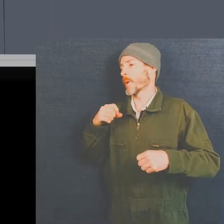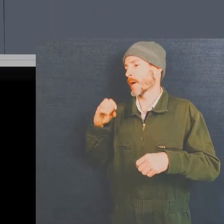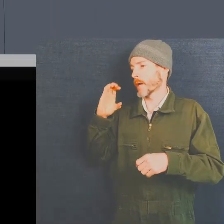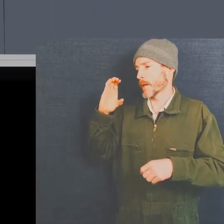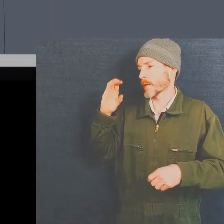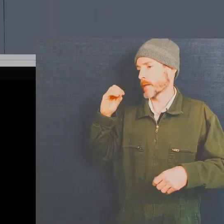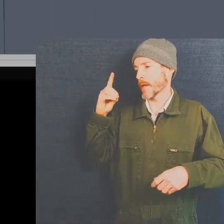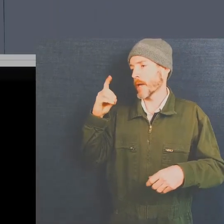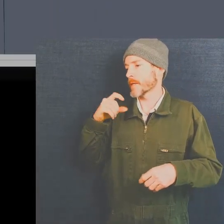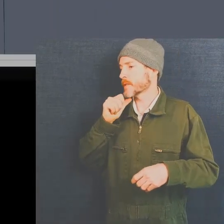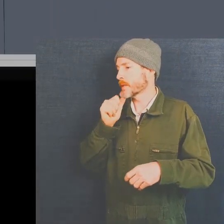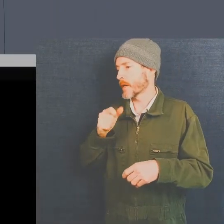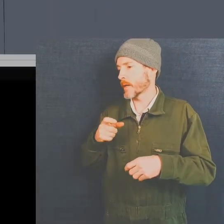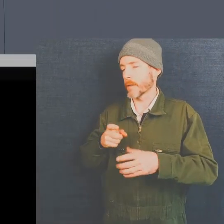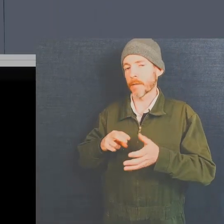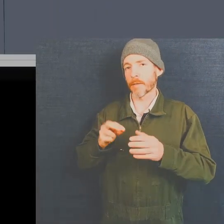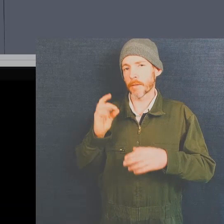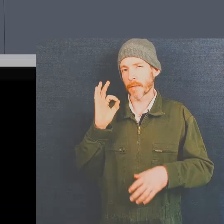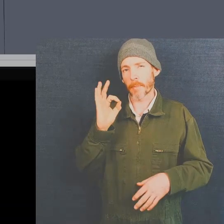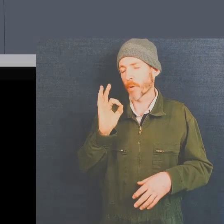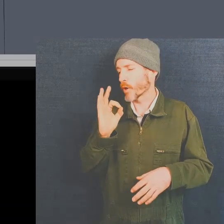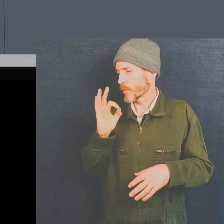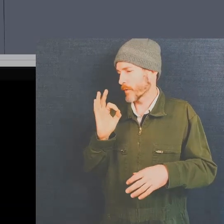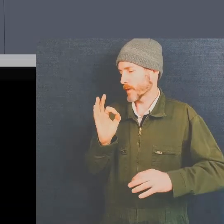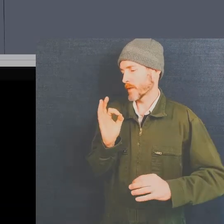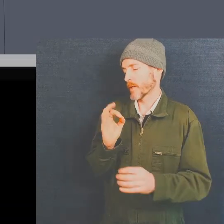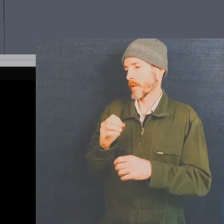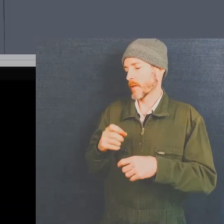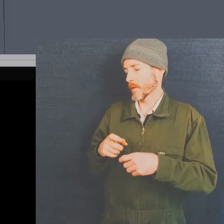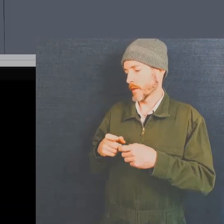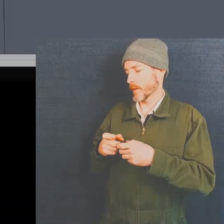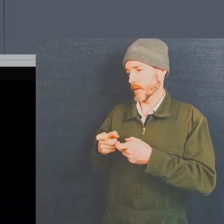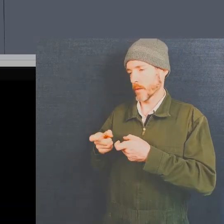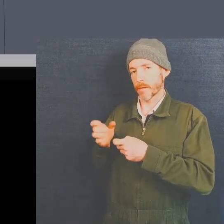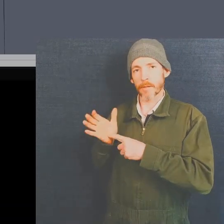So my CAD's not like a perfect